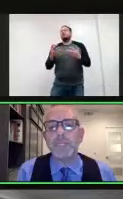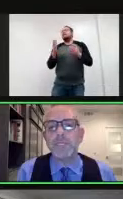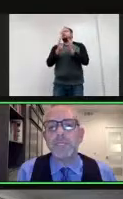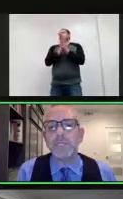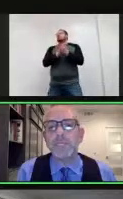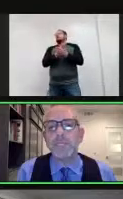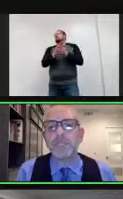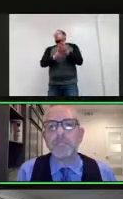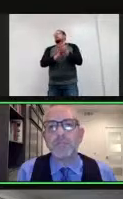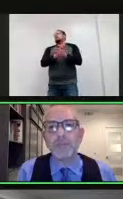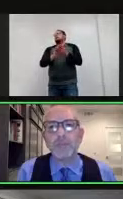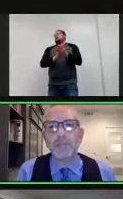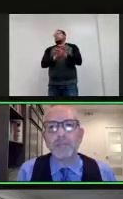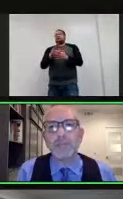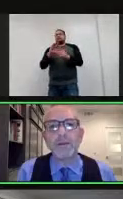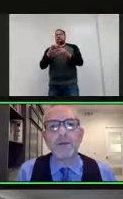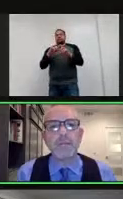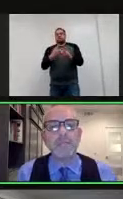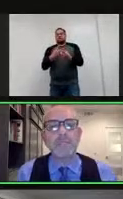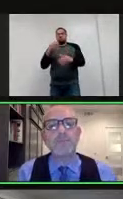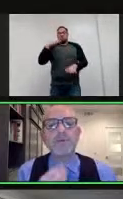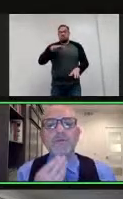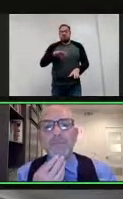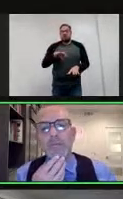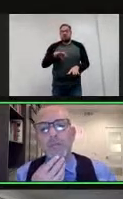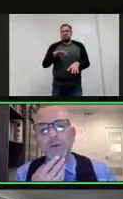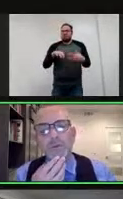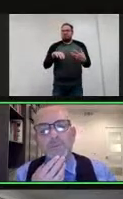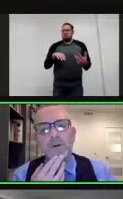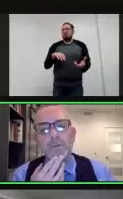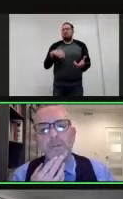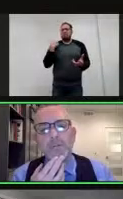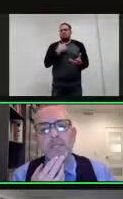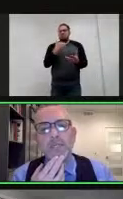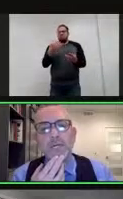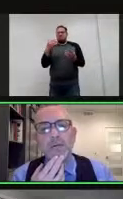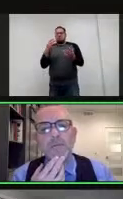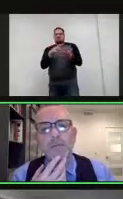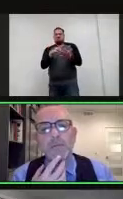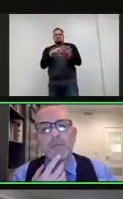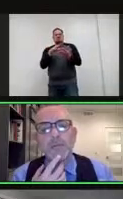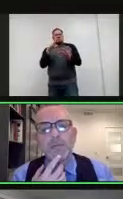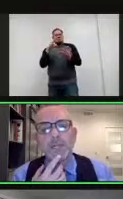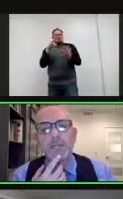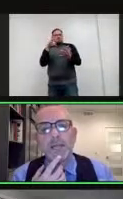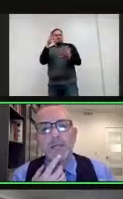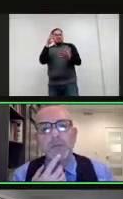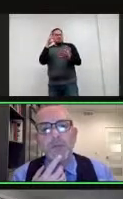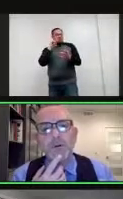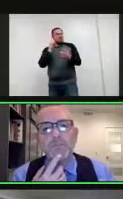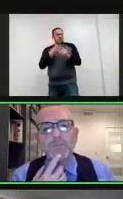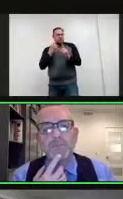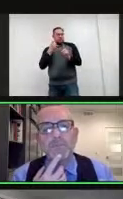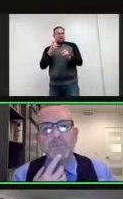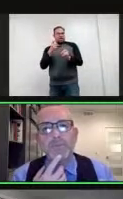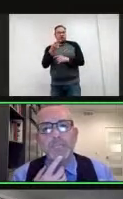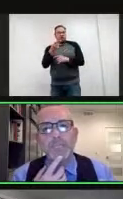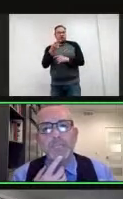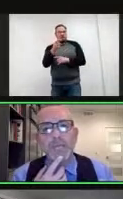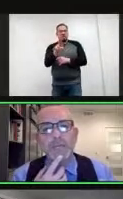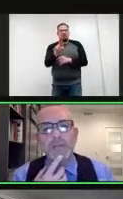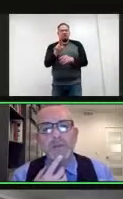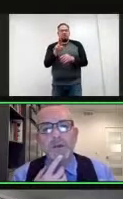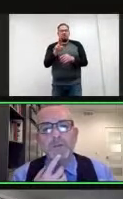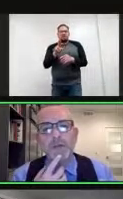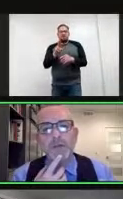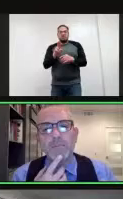It is to the district's credit that we learned from the HR department that that a greater